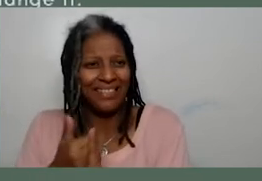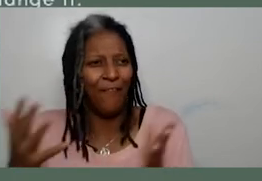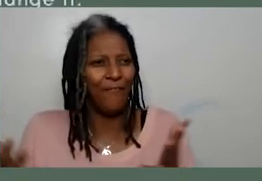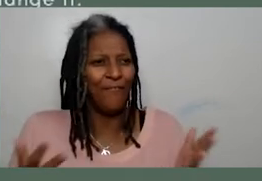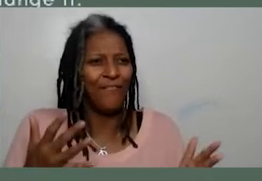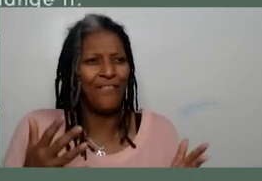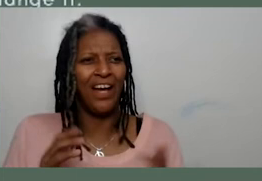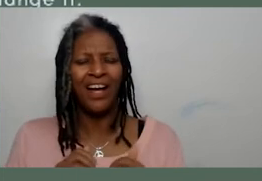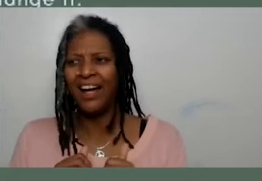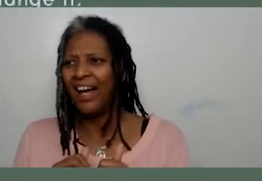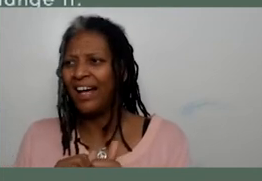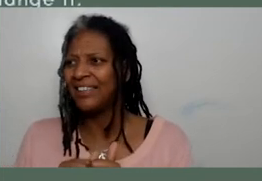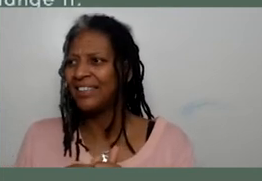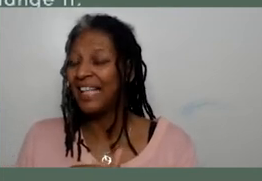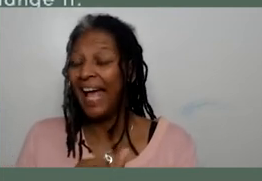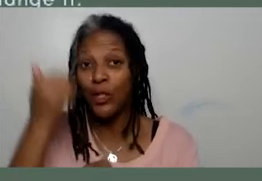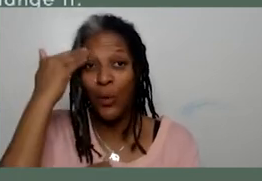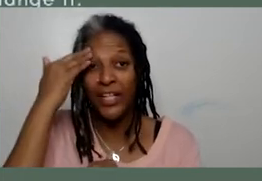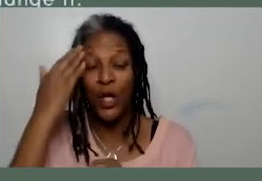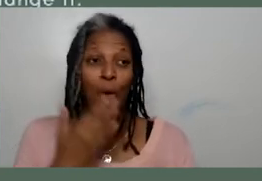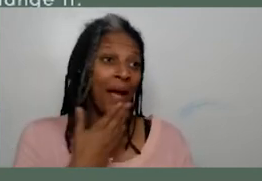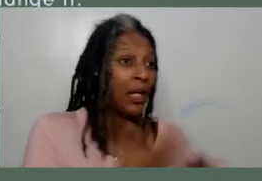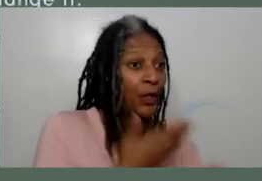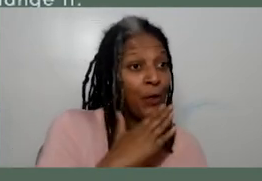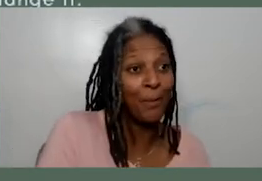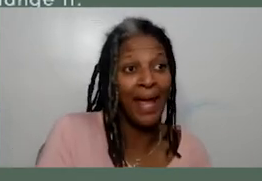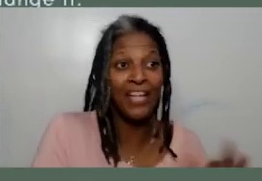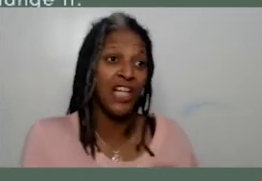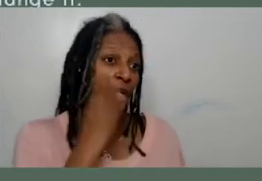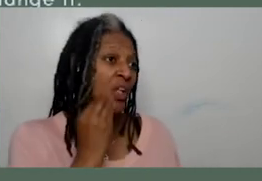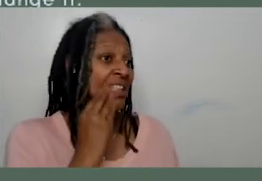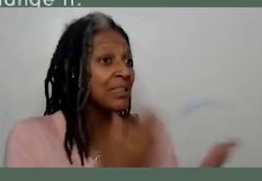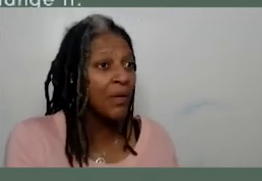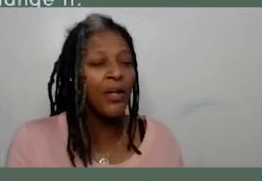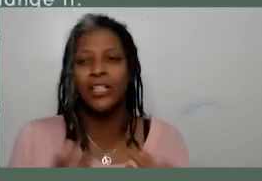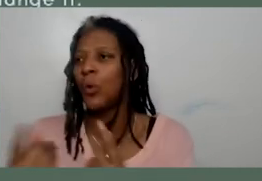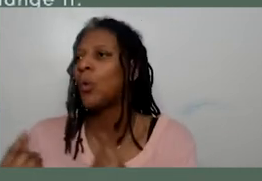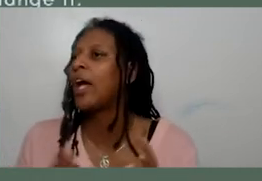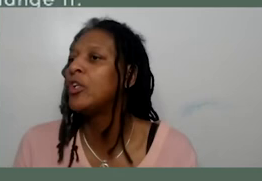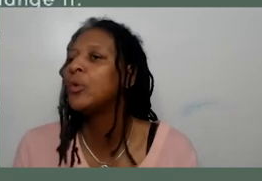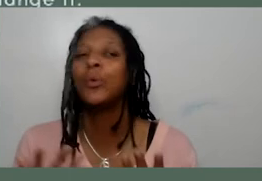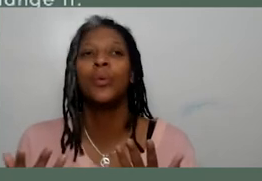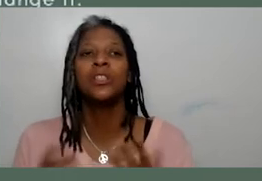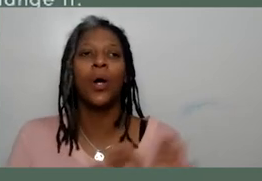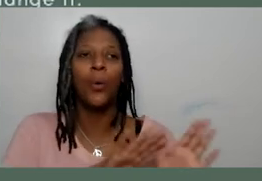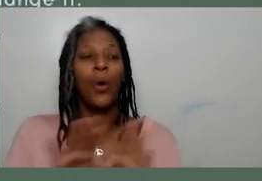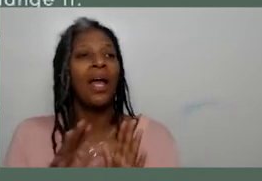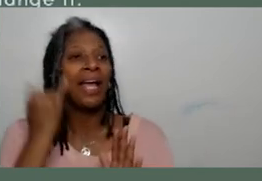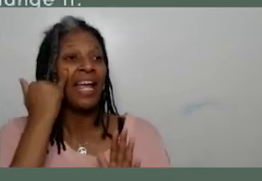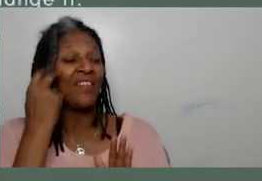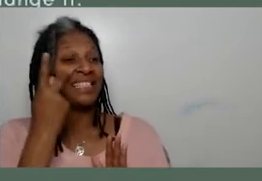reconcile and make sense of my either good or bad childhood? And where do I go from here? When I see teens come in because they have experienced